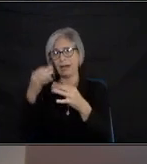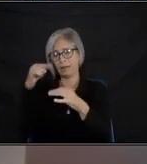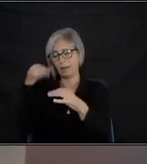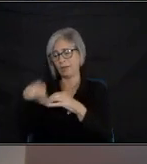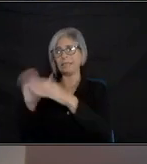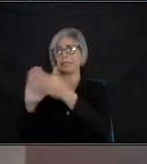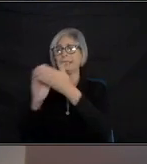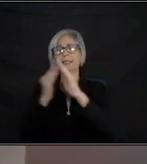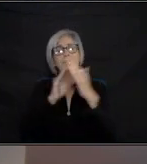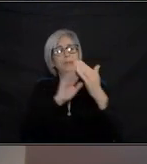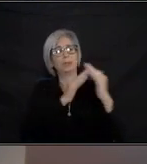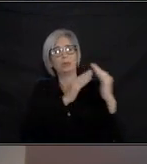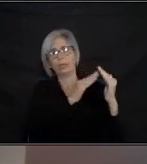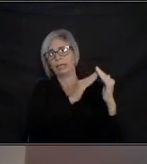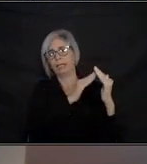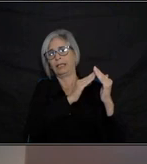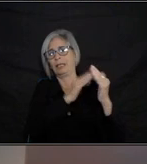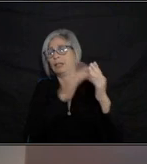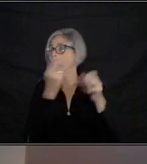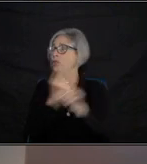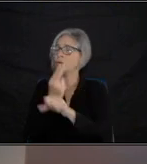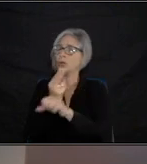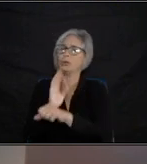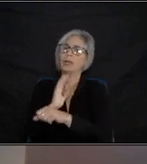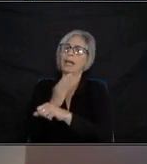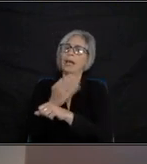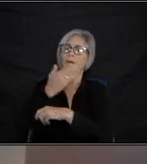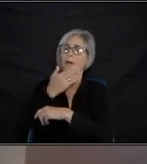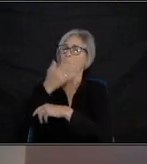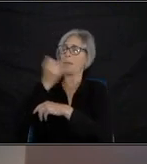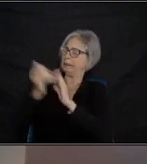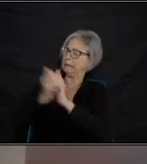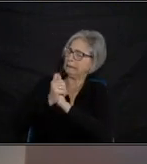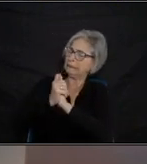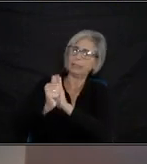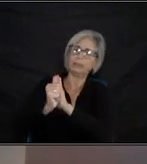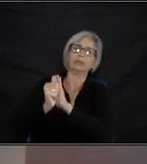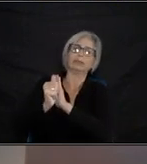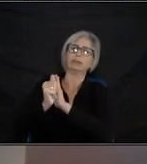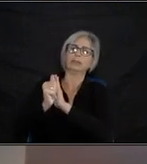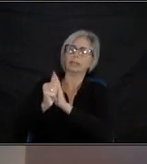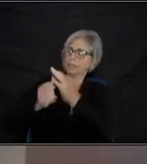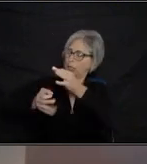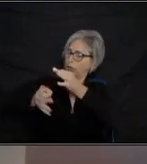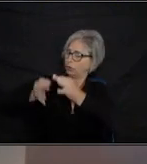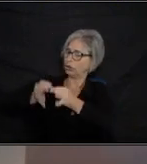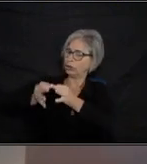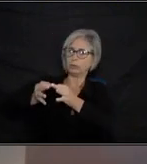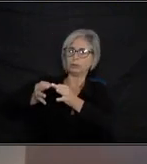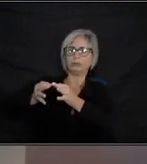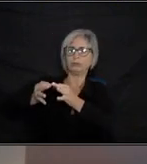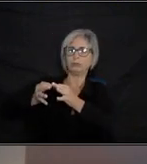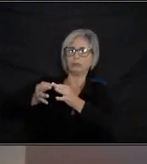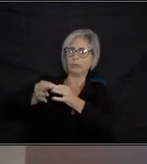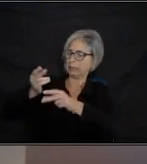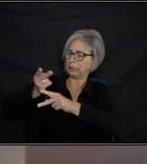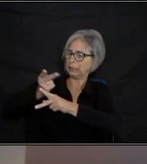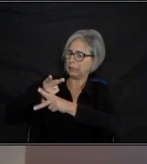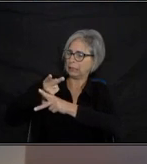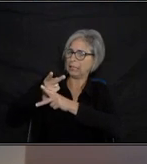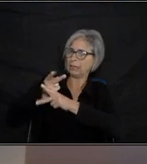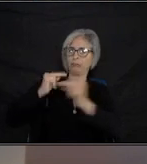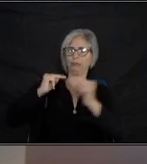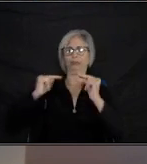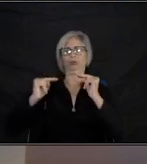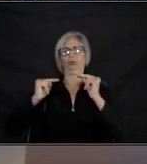community. May we use our best skills and our judgment, keeping ourselves impartial